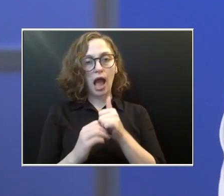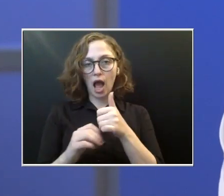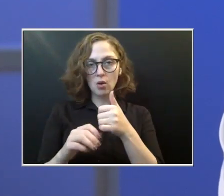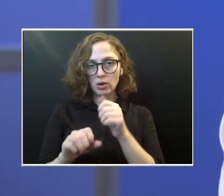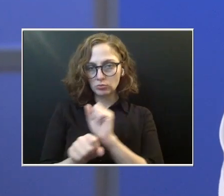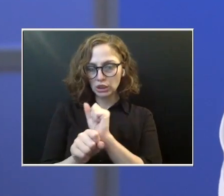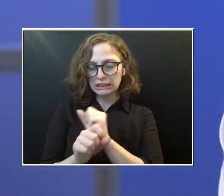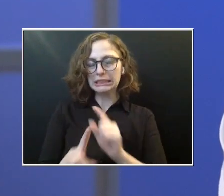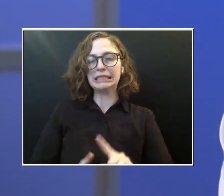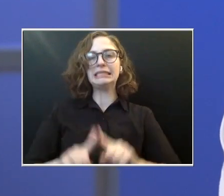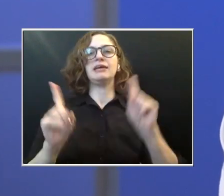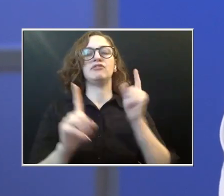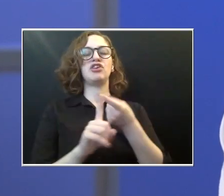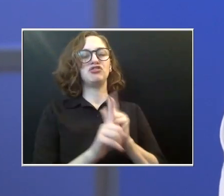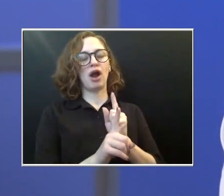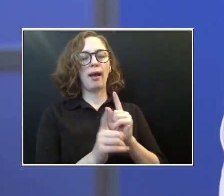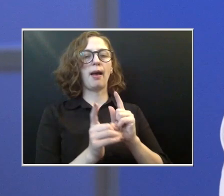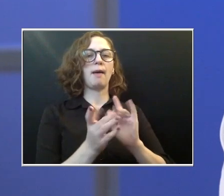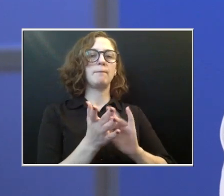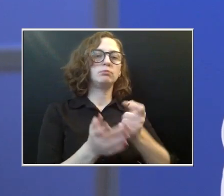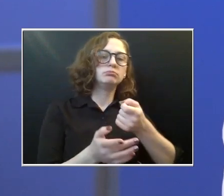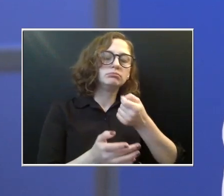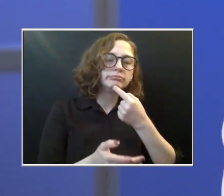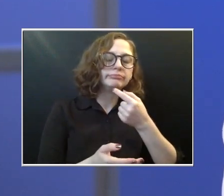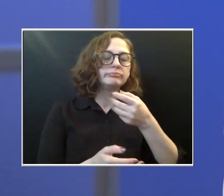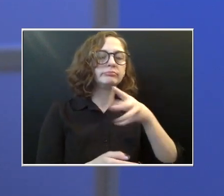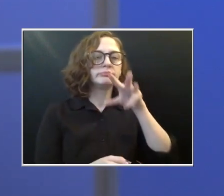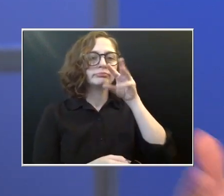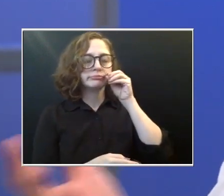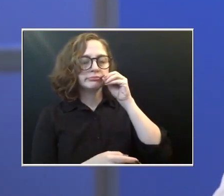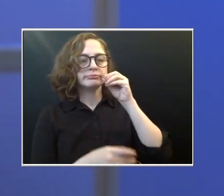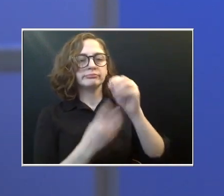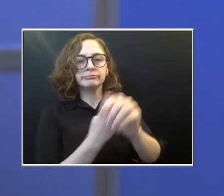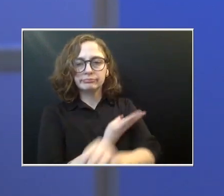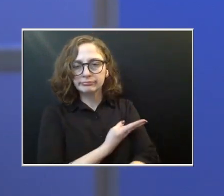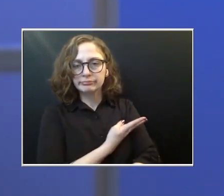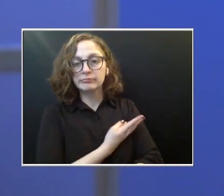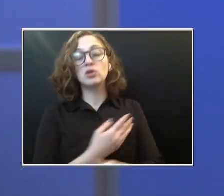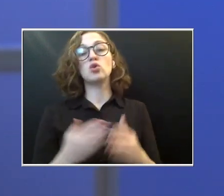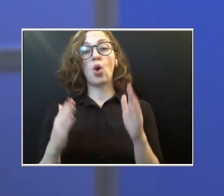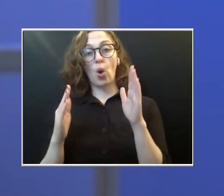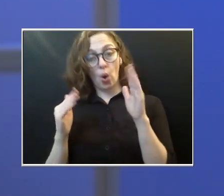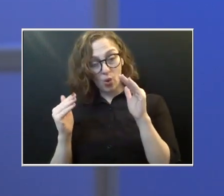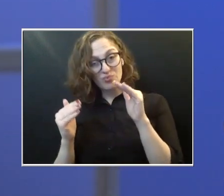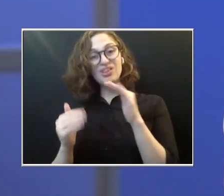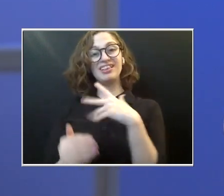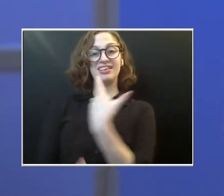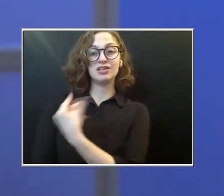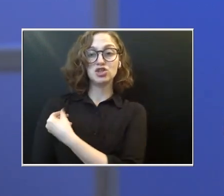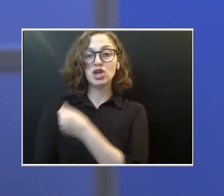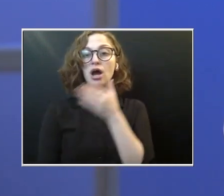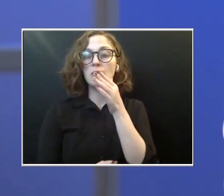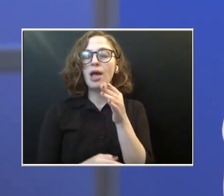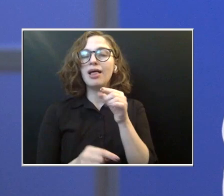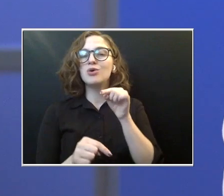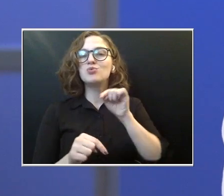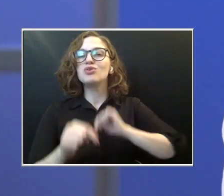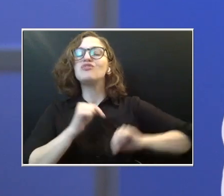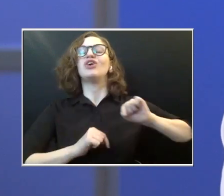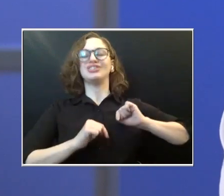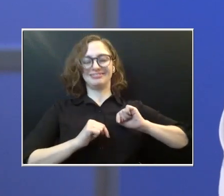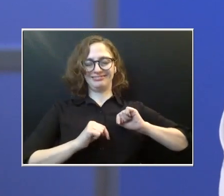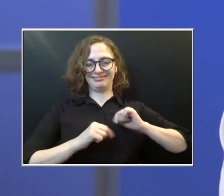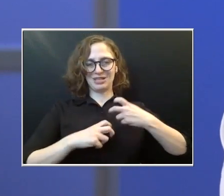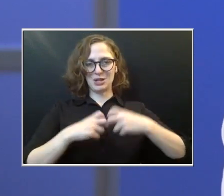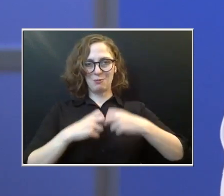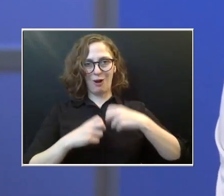the hope is that this is really the first medicine that works at reversing the problems that Dr. Williamson talked about at the